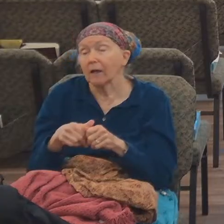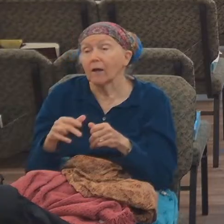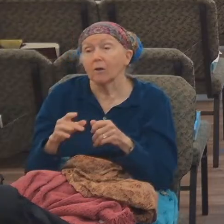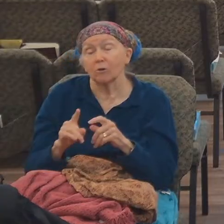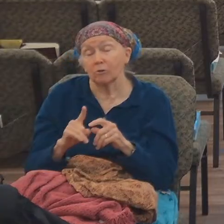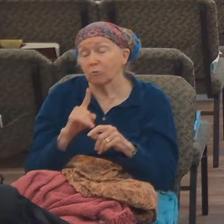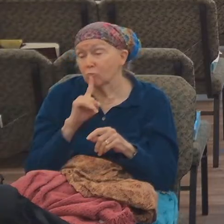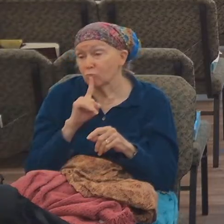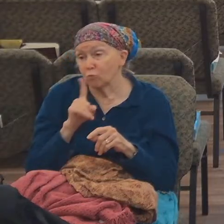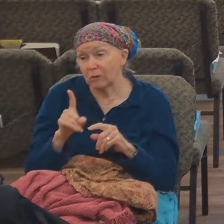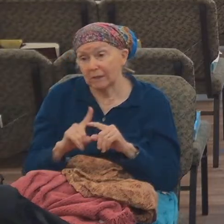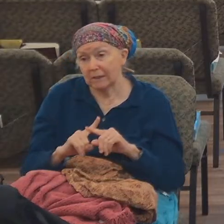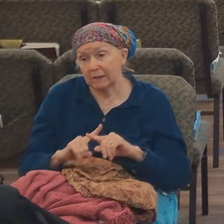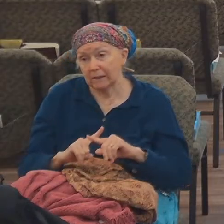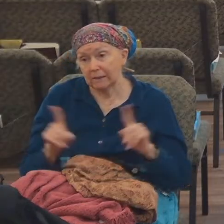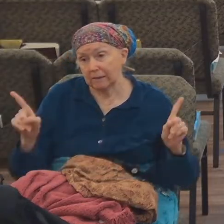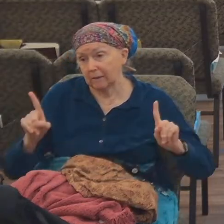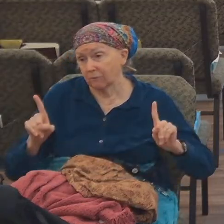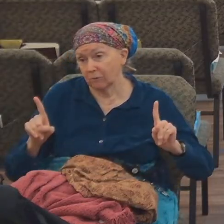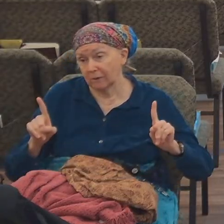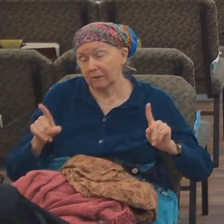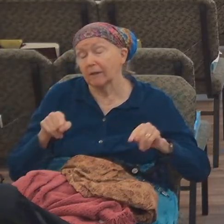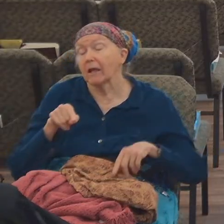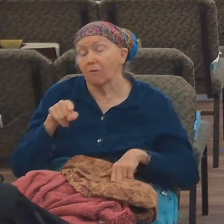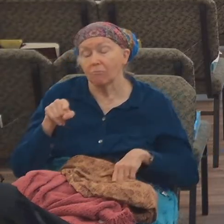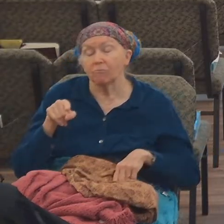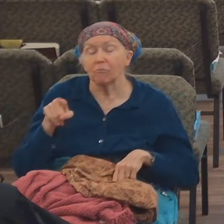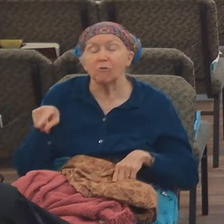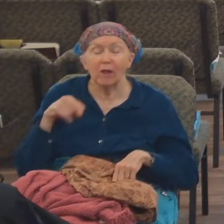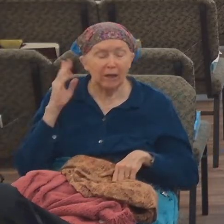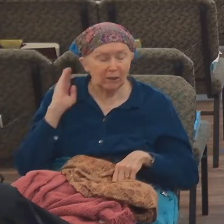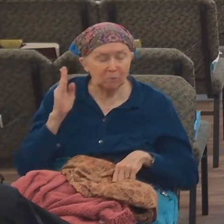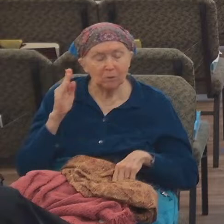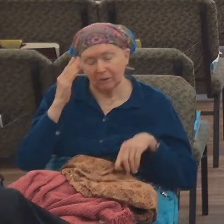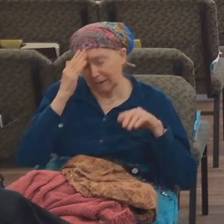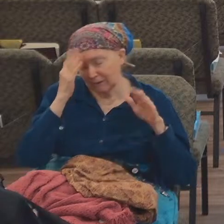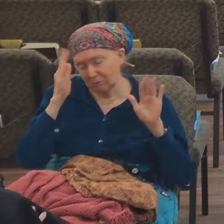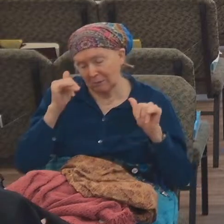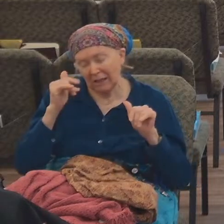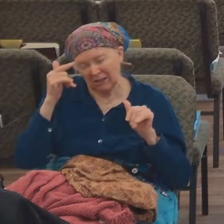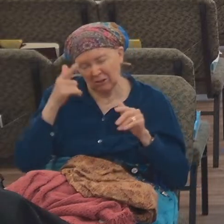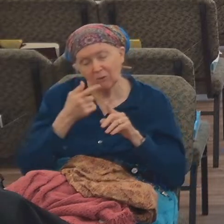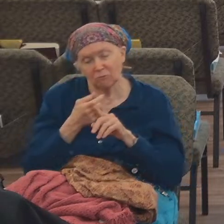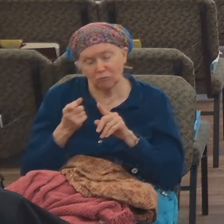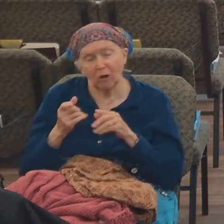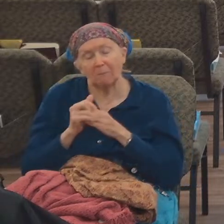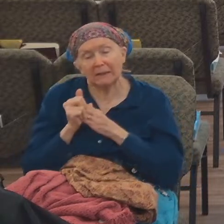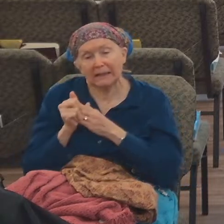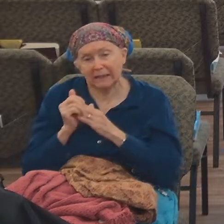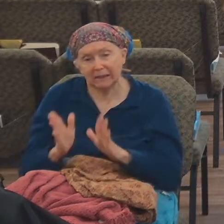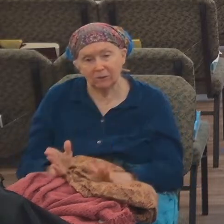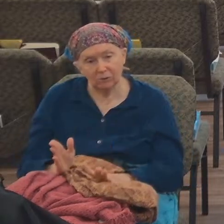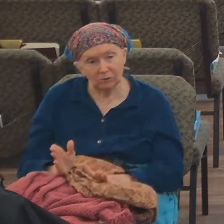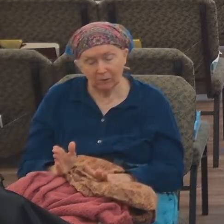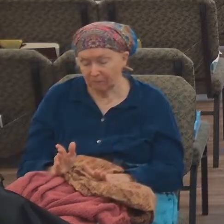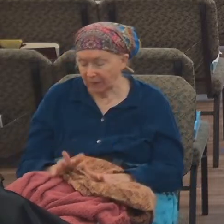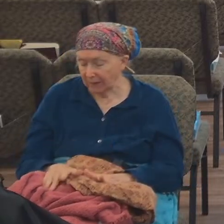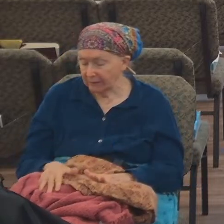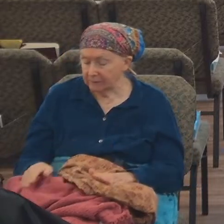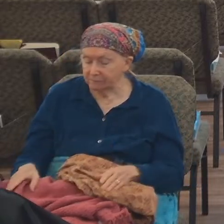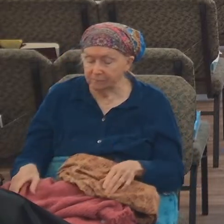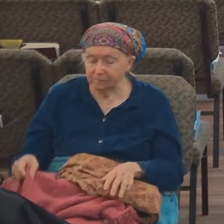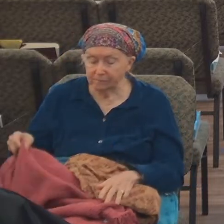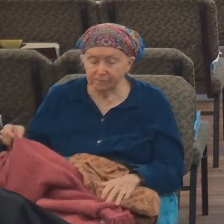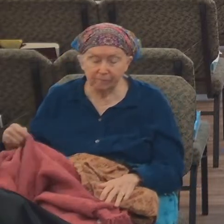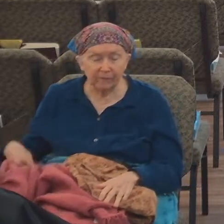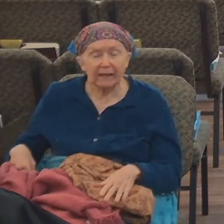from someone, from any leader. But Paul really is setting himself and his people, like his entourage, people who were with him,